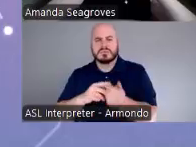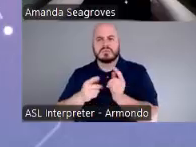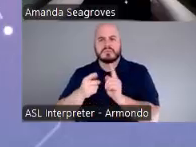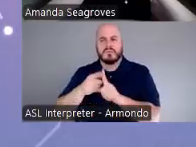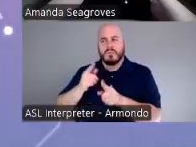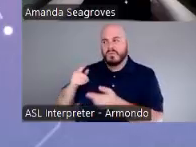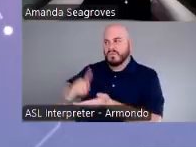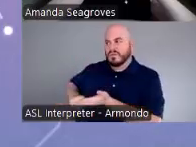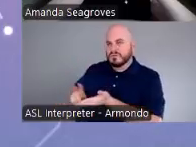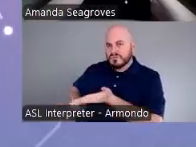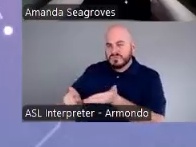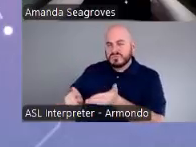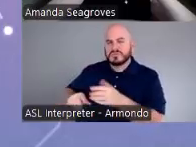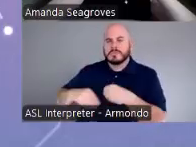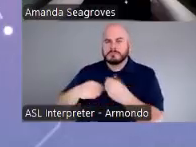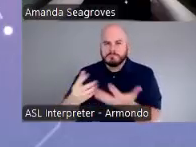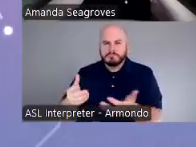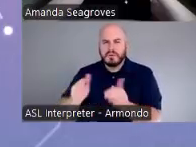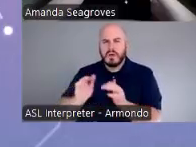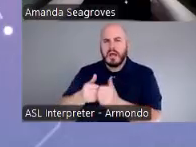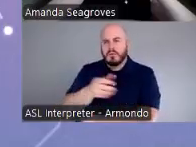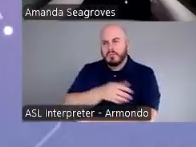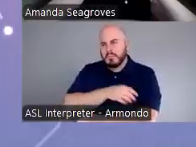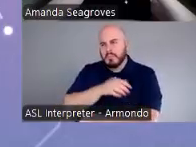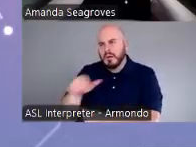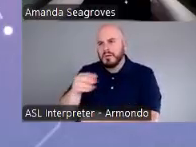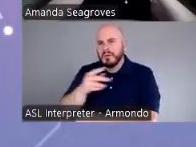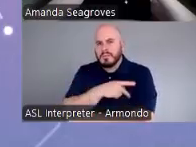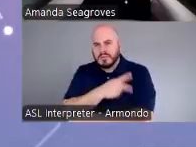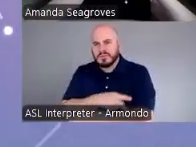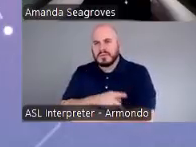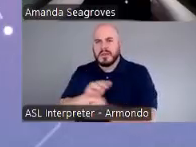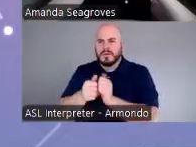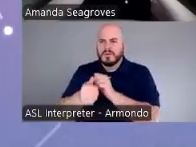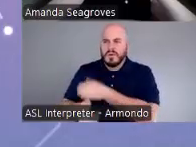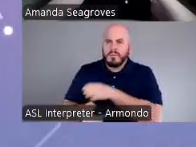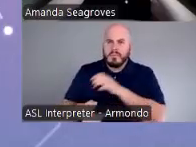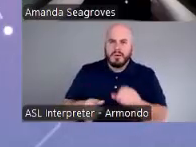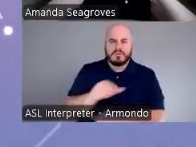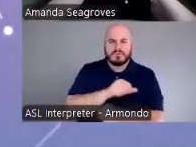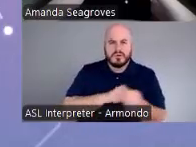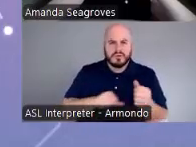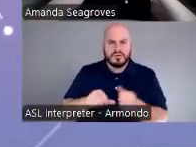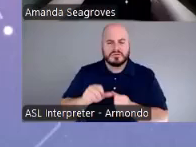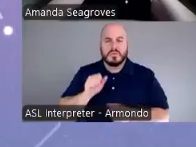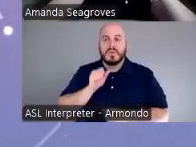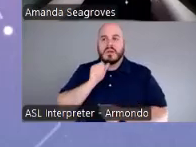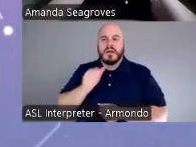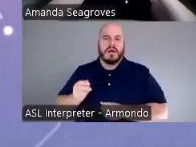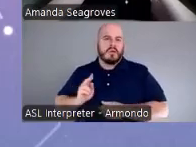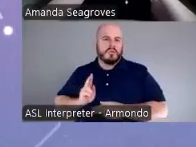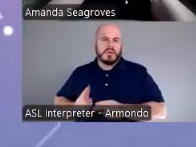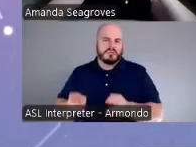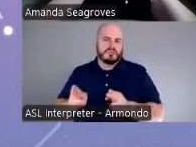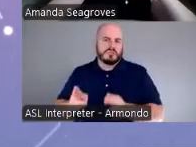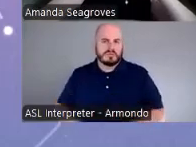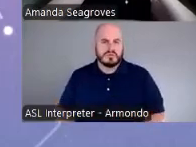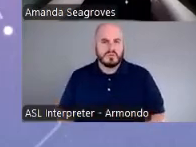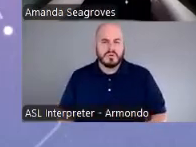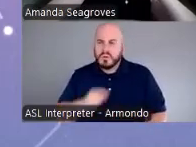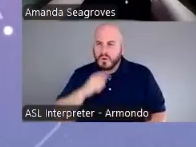to feel empowered, how to empower each other, such that we're not in a rush. We don't always need to be in a